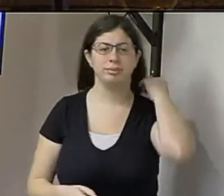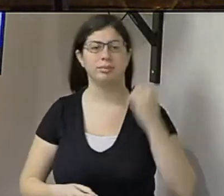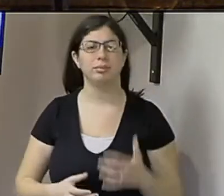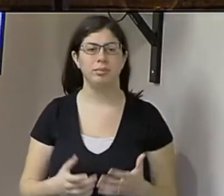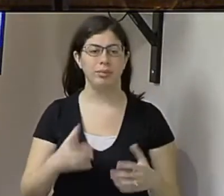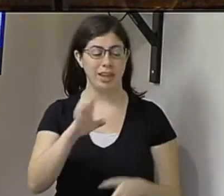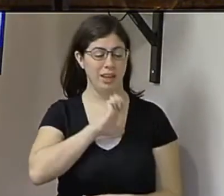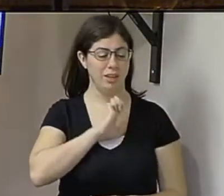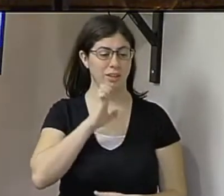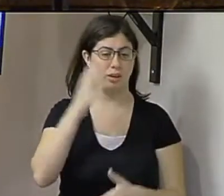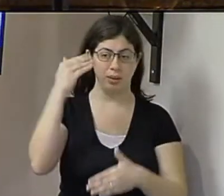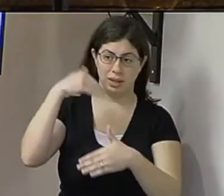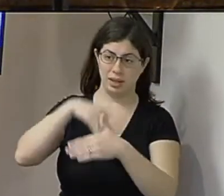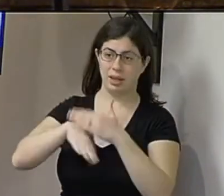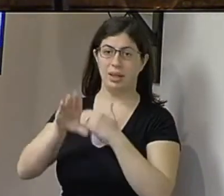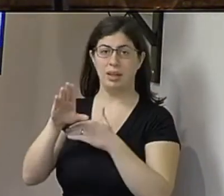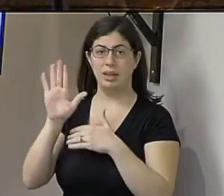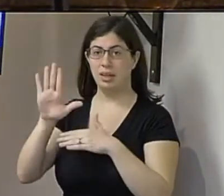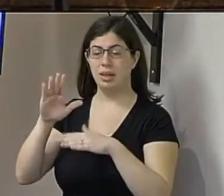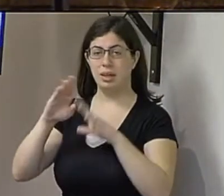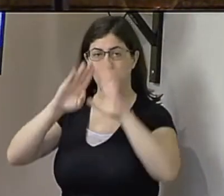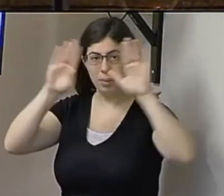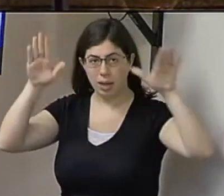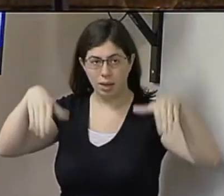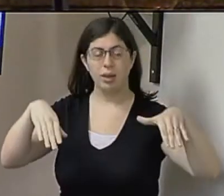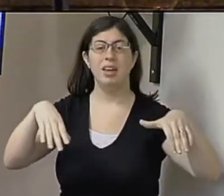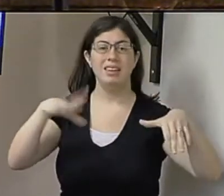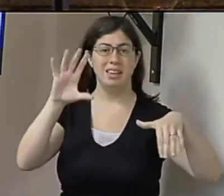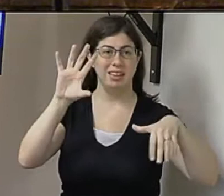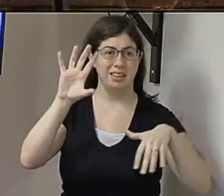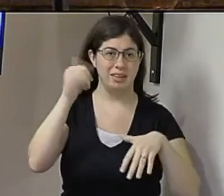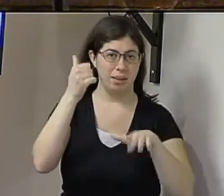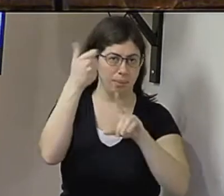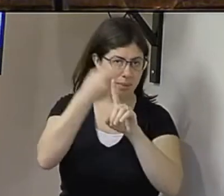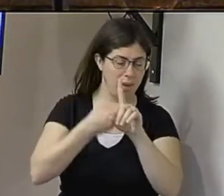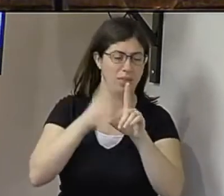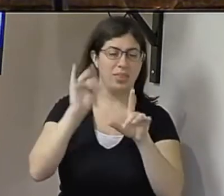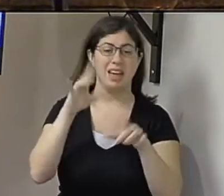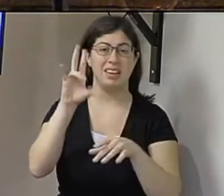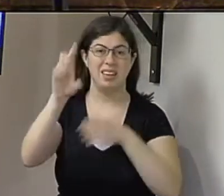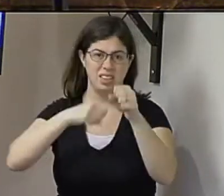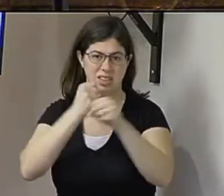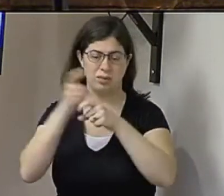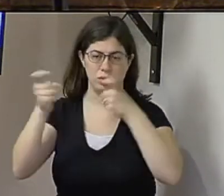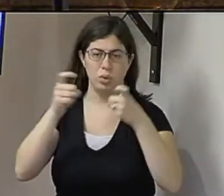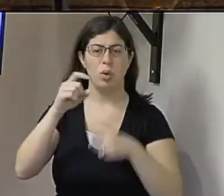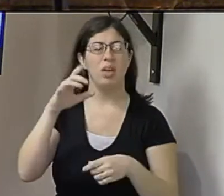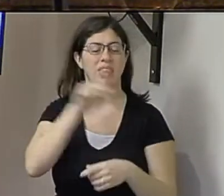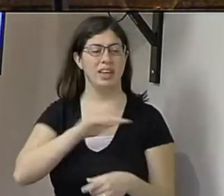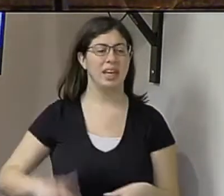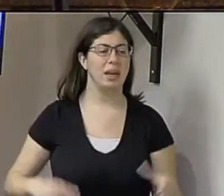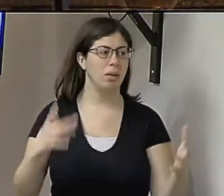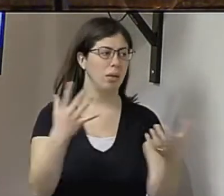and when Esther was taken into King Ahasuerus, into his royal palace in the 10th month, which is the month of Tebeth, in the 7th year of his reign, the king loved Esther more than